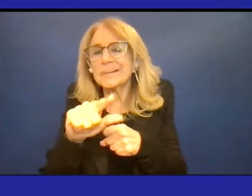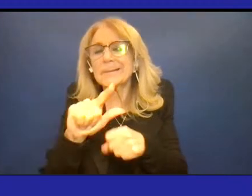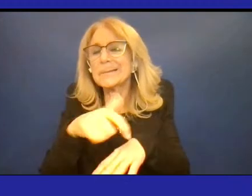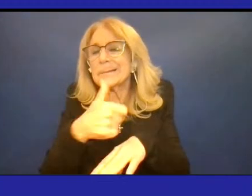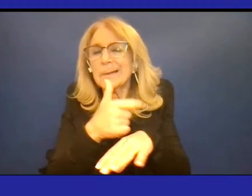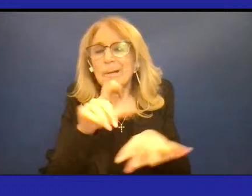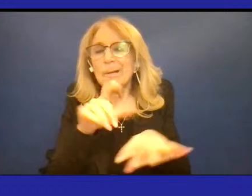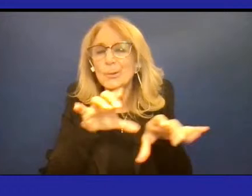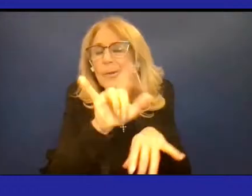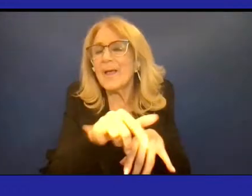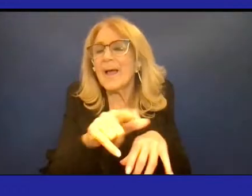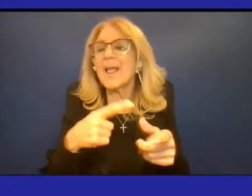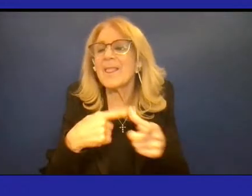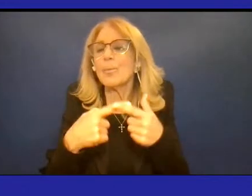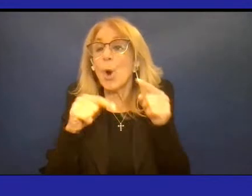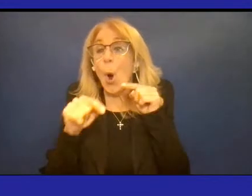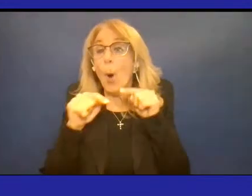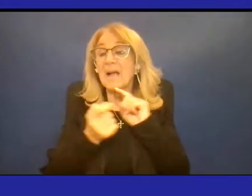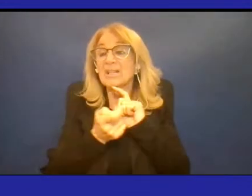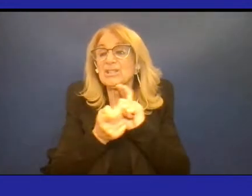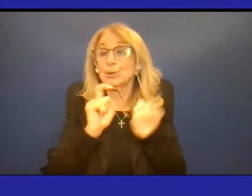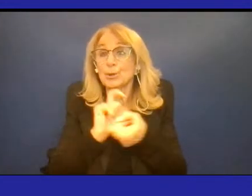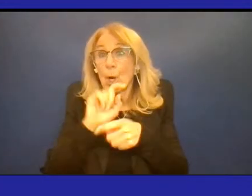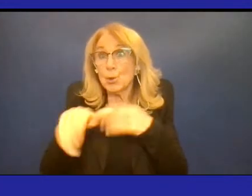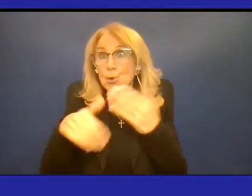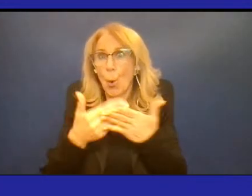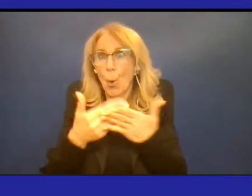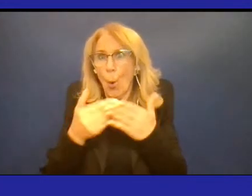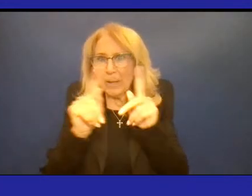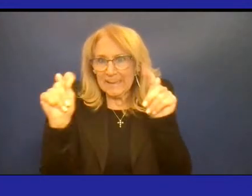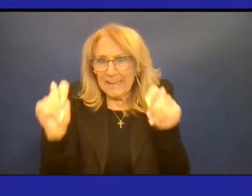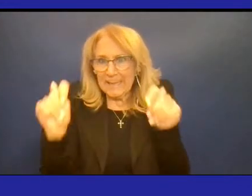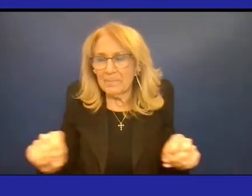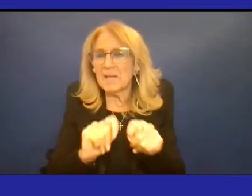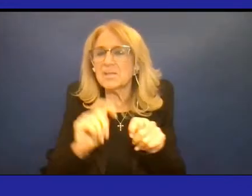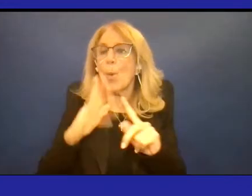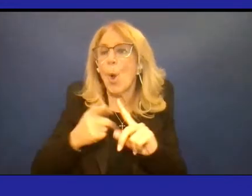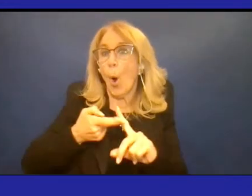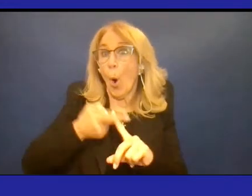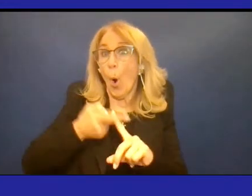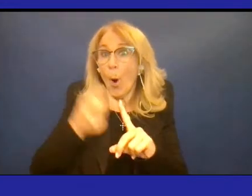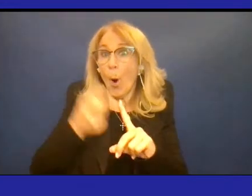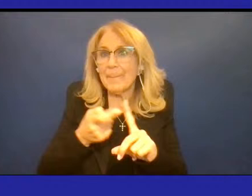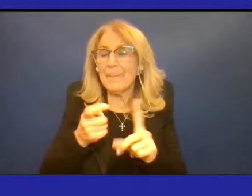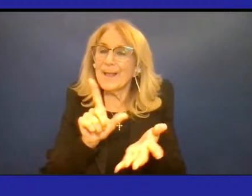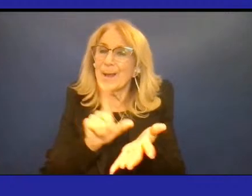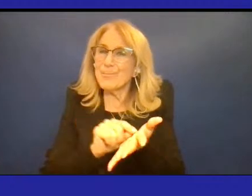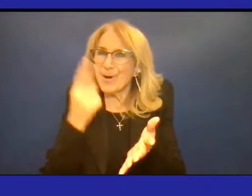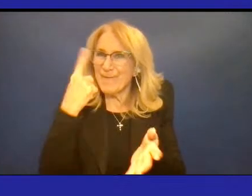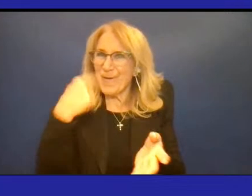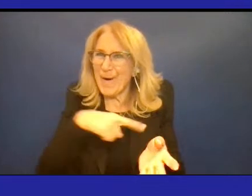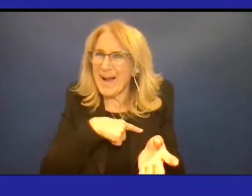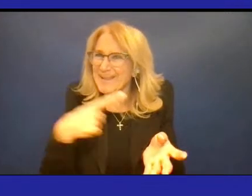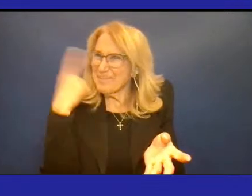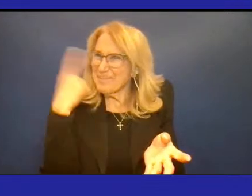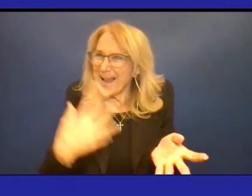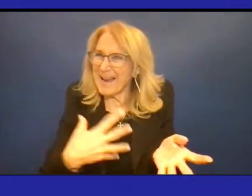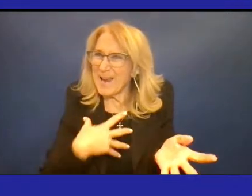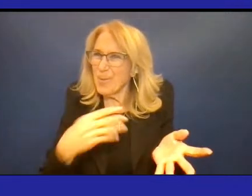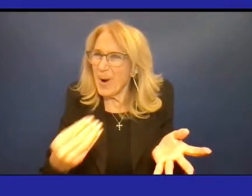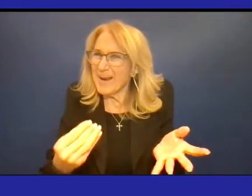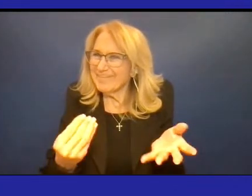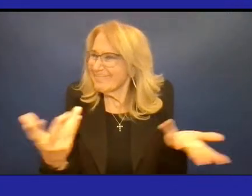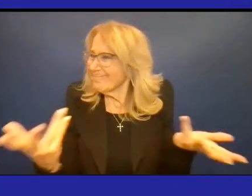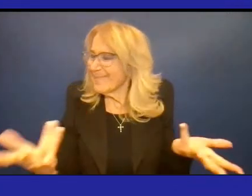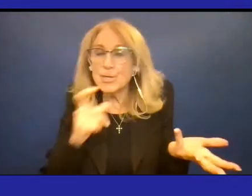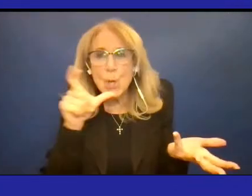the templates so that it will just automatically print for us in black and white, which is perfectly fine. We don't